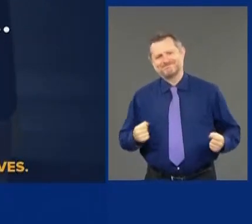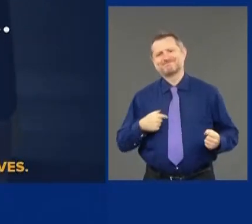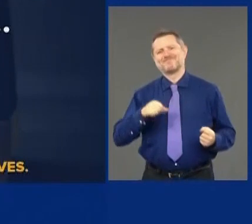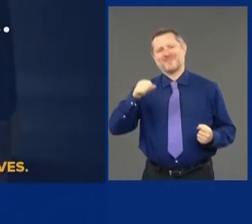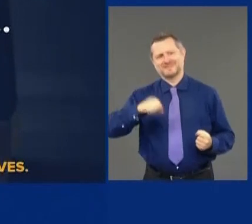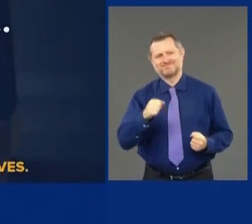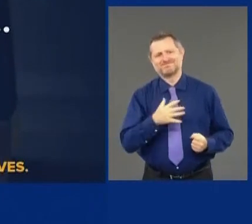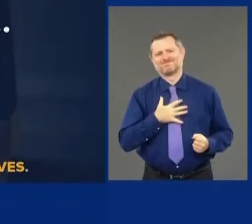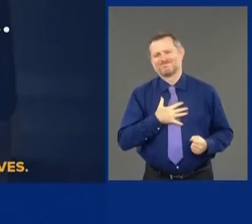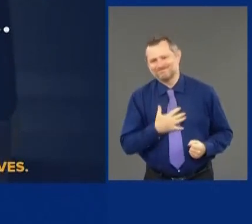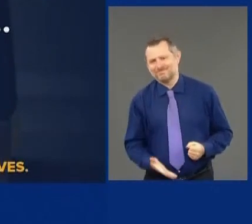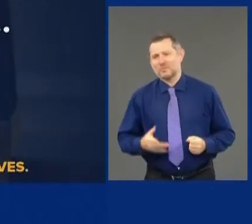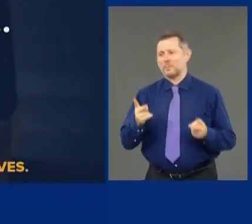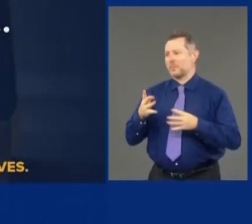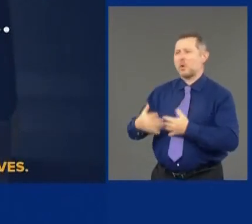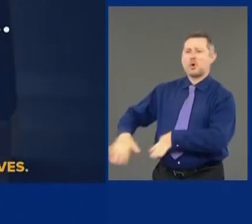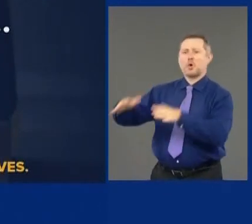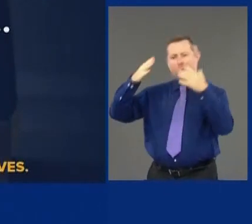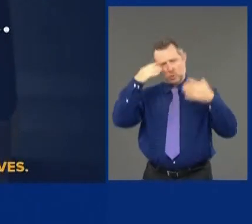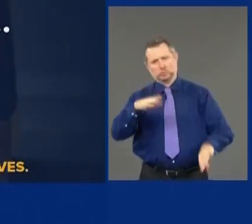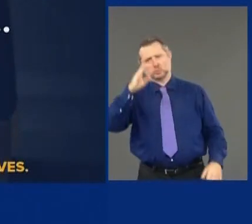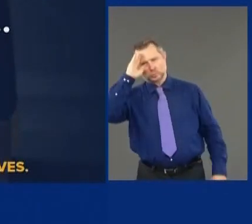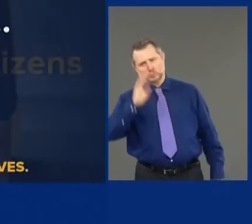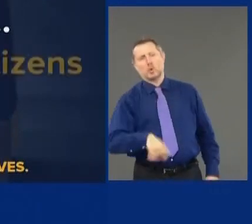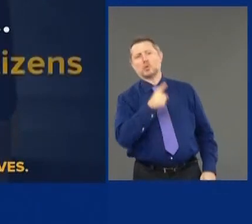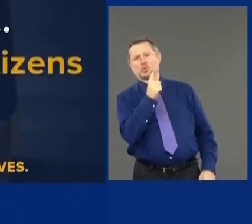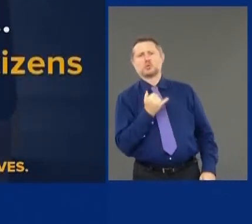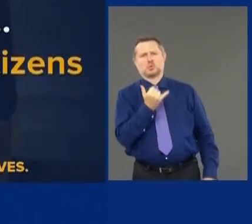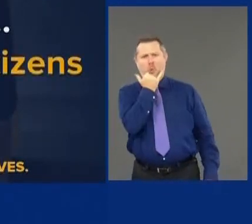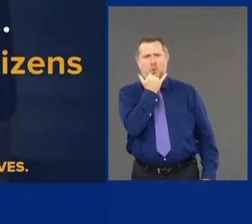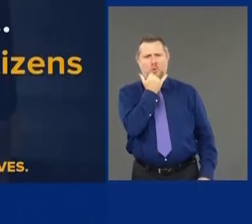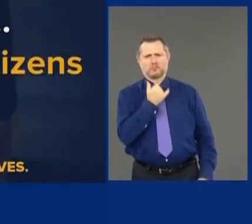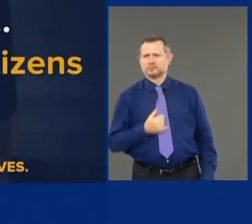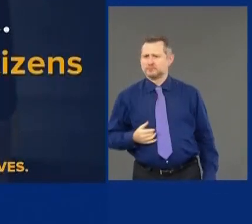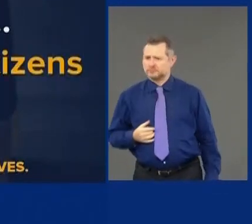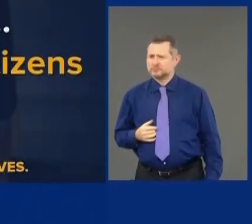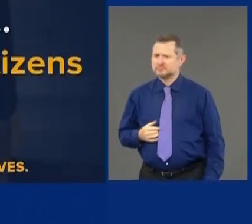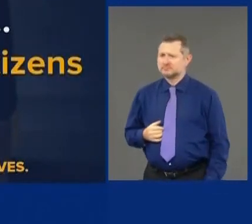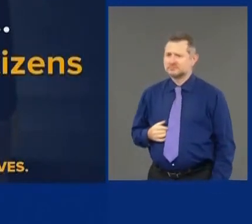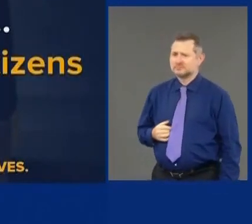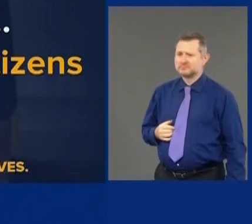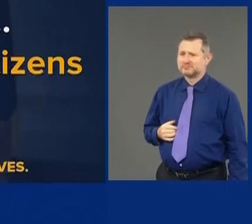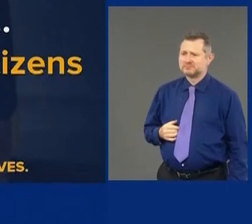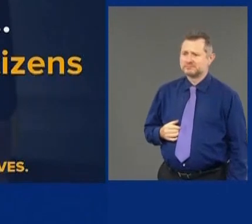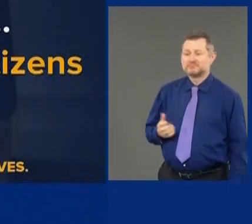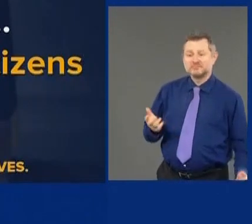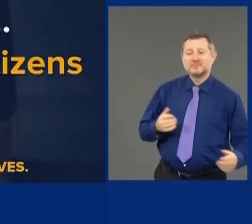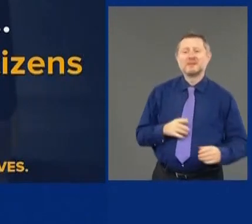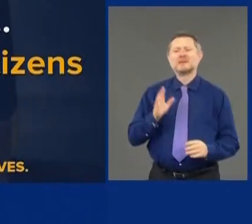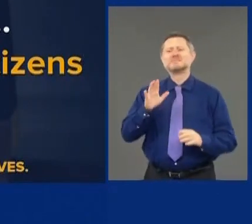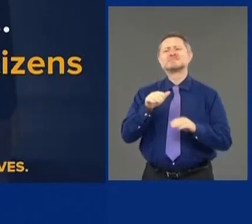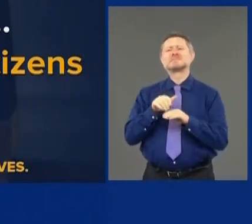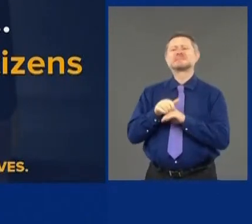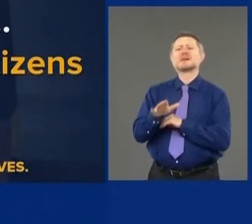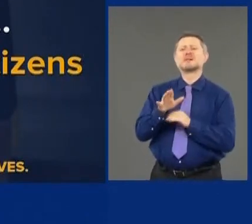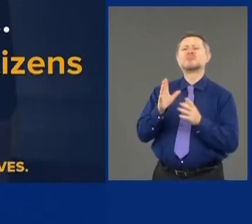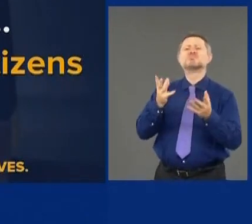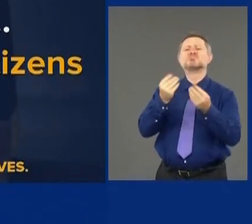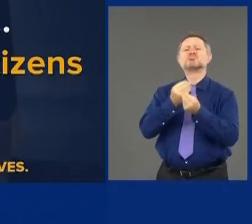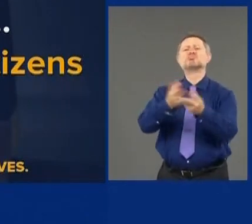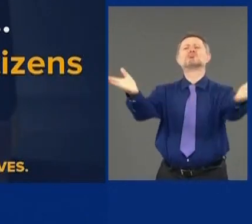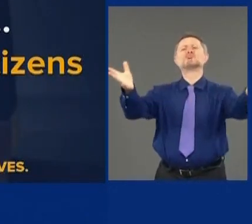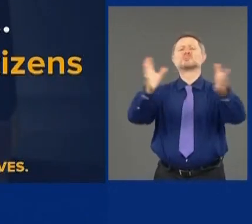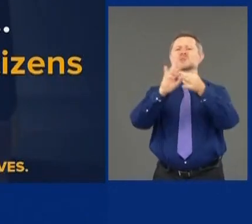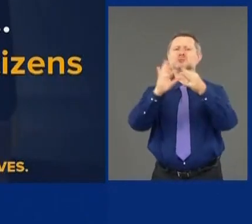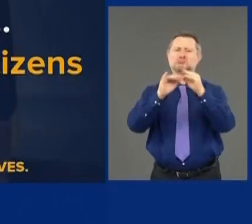what everybody else already knows. You were wrong. And send a message to this nation that